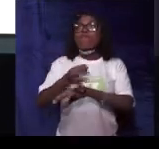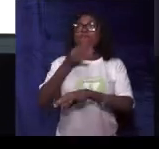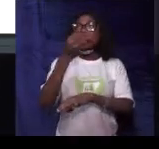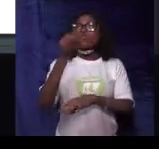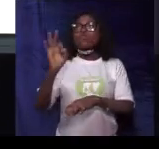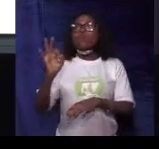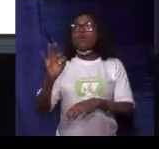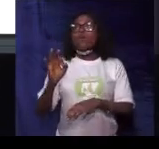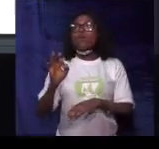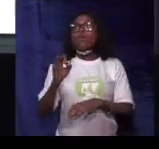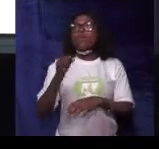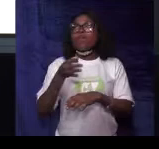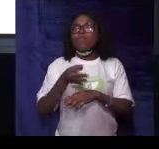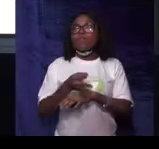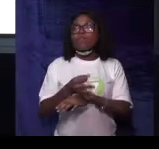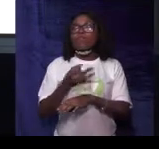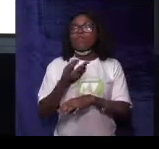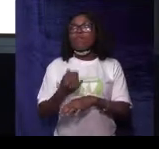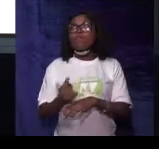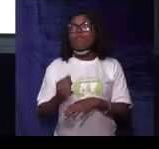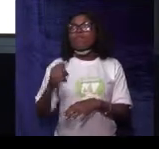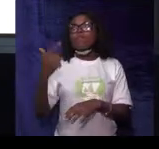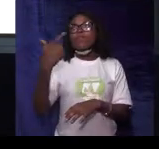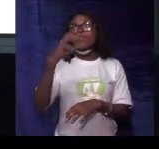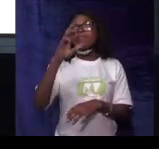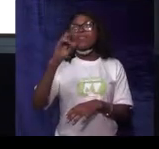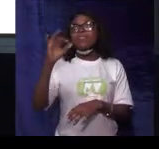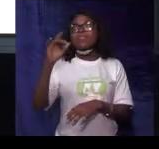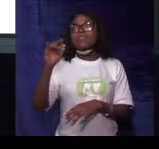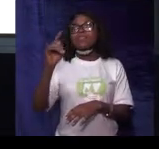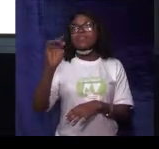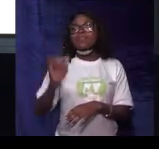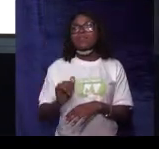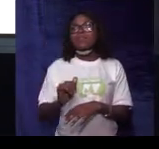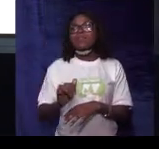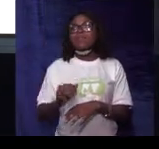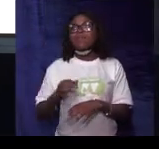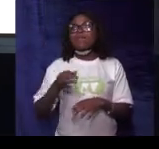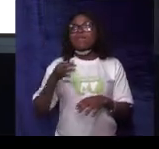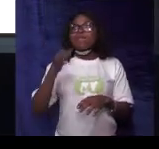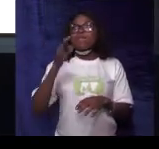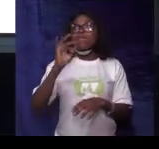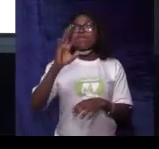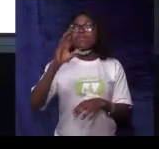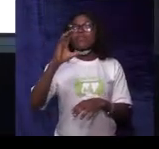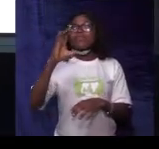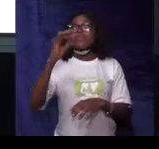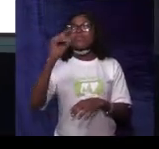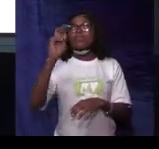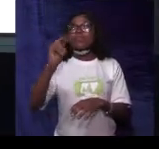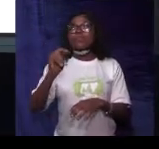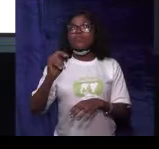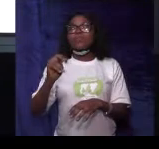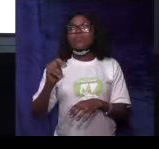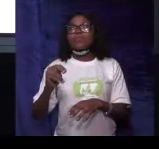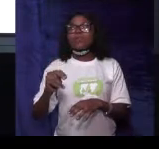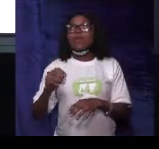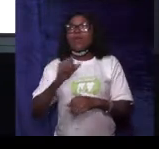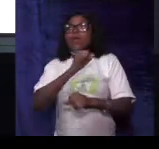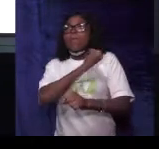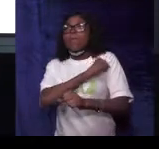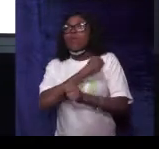road, is dash. Options: A, force of gravity. B, friction.